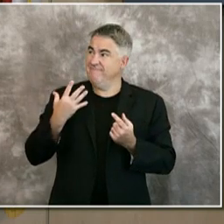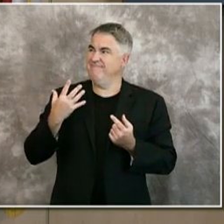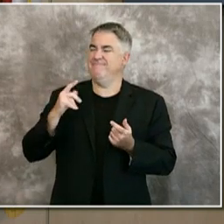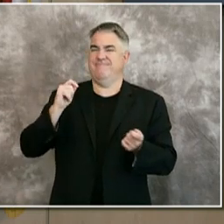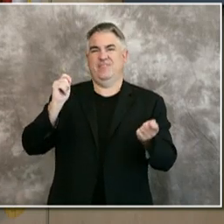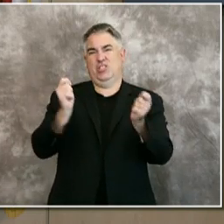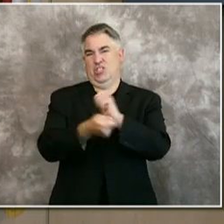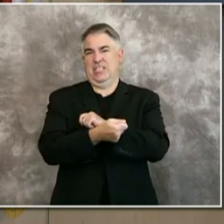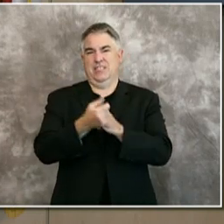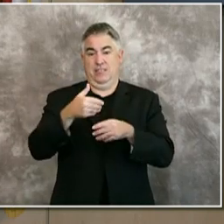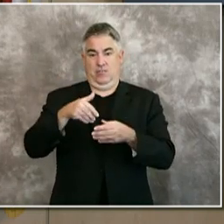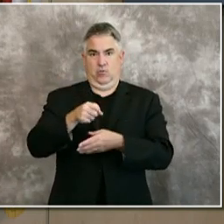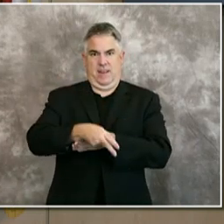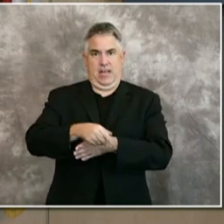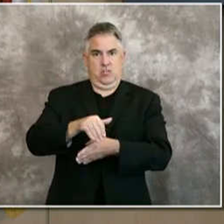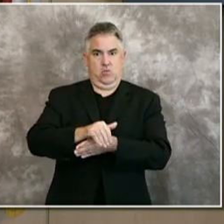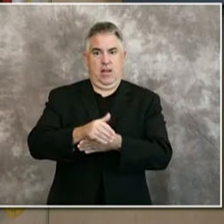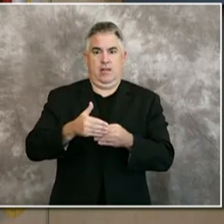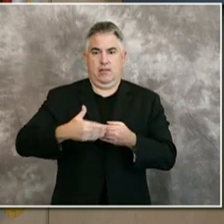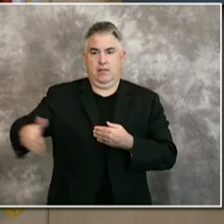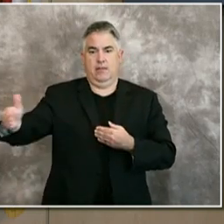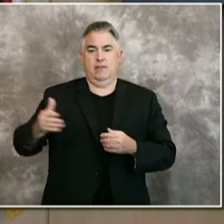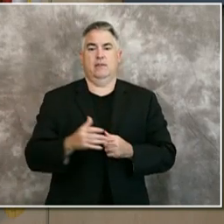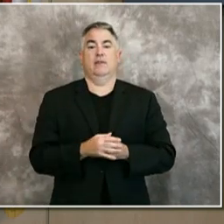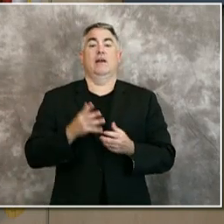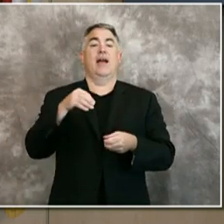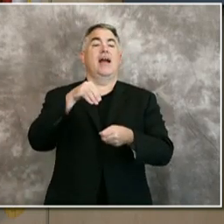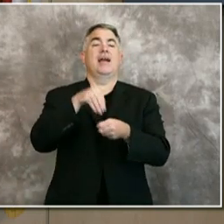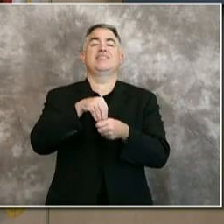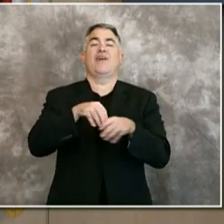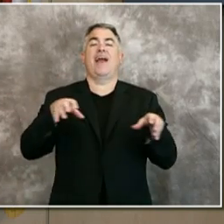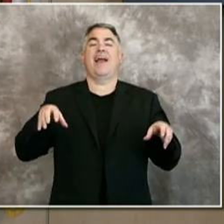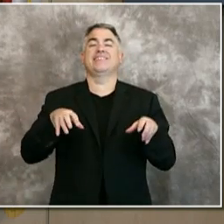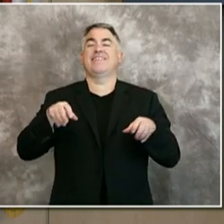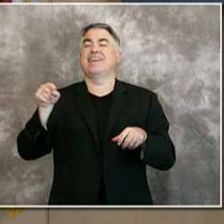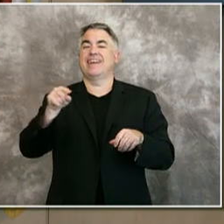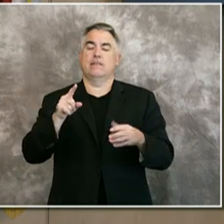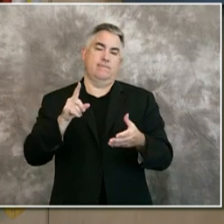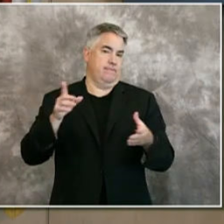indoor activities at the following businesses and establishments: